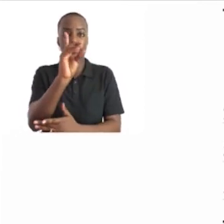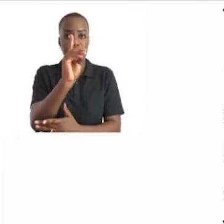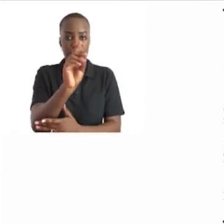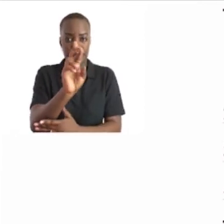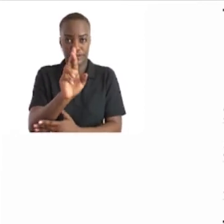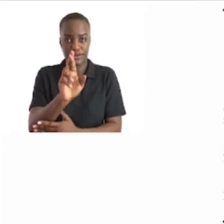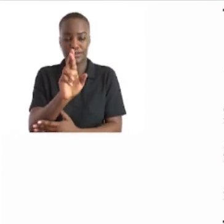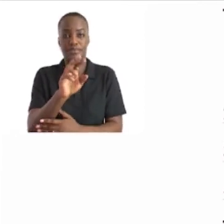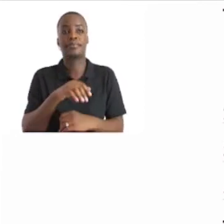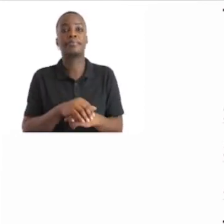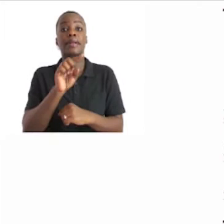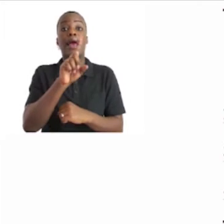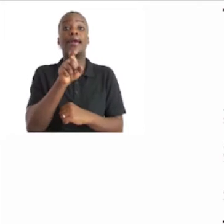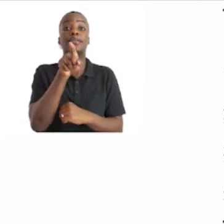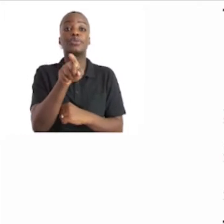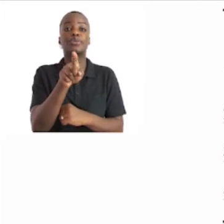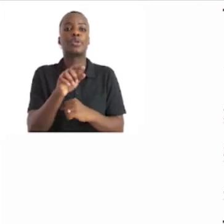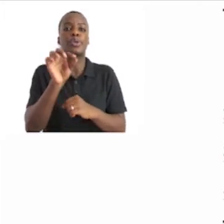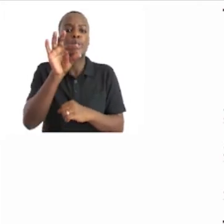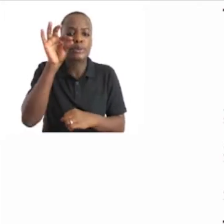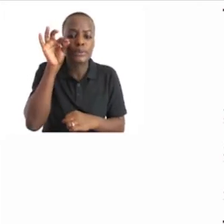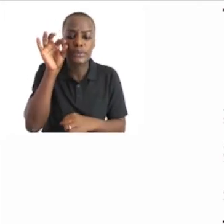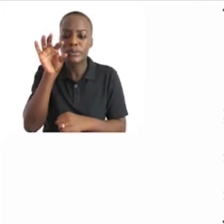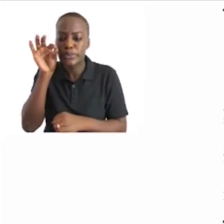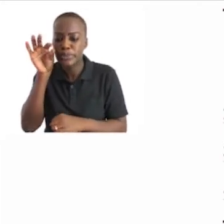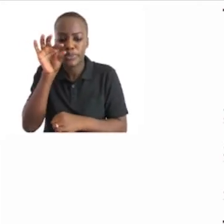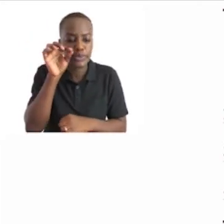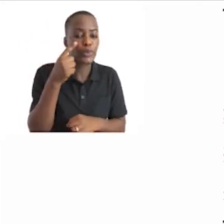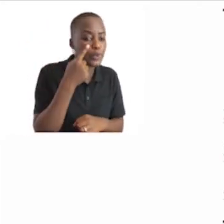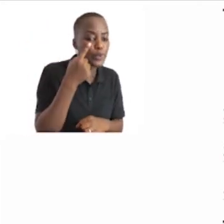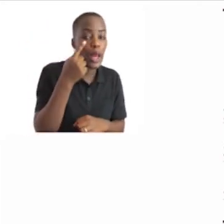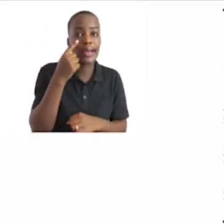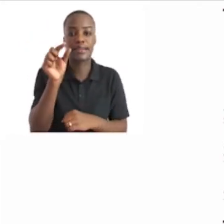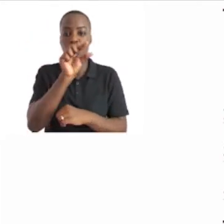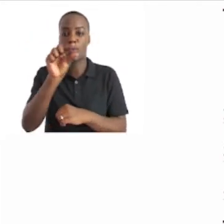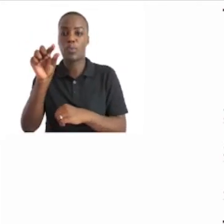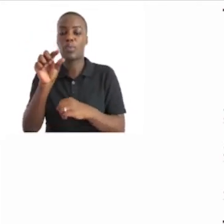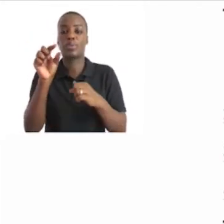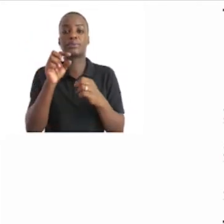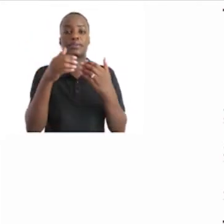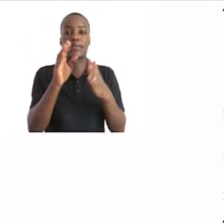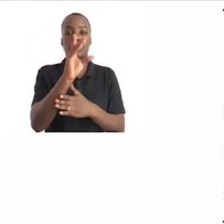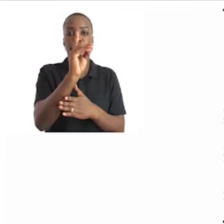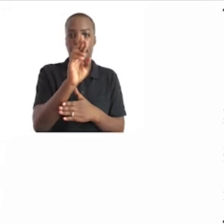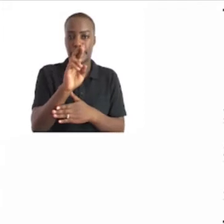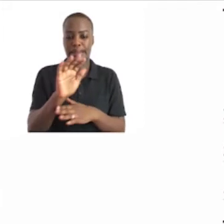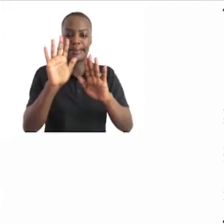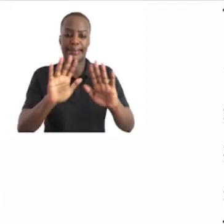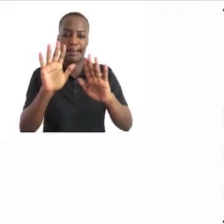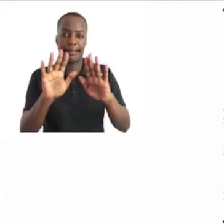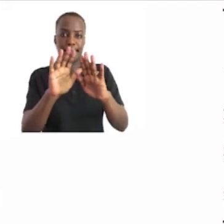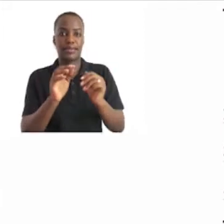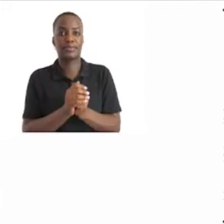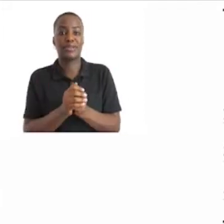dr, and is asking you to find these words and color them in. Now this is a fun